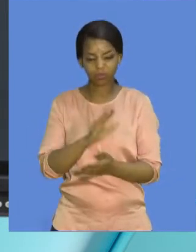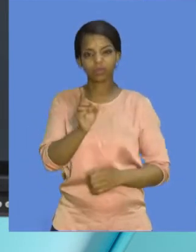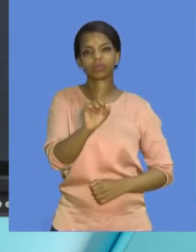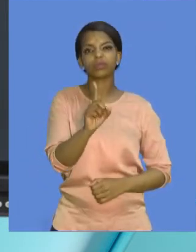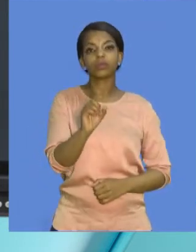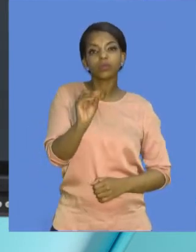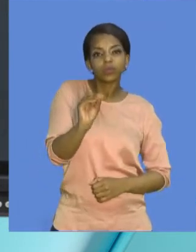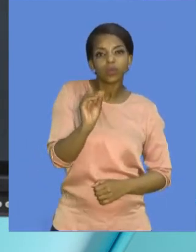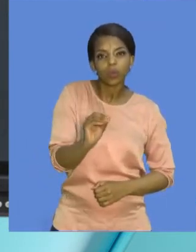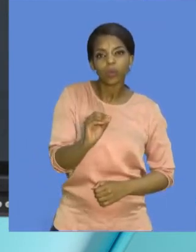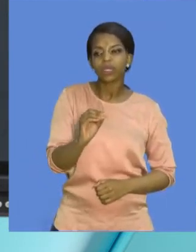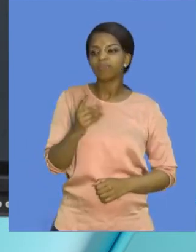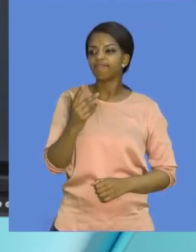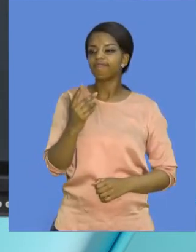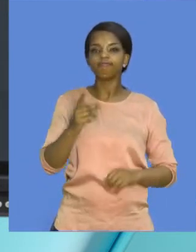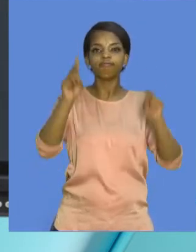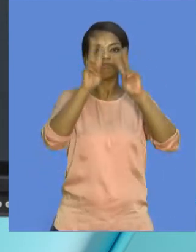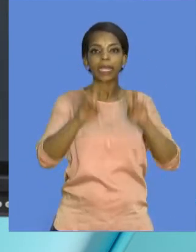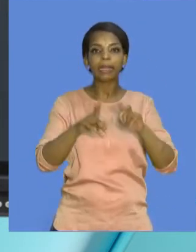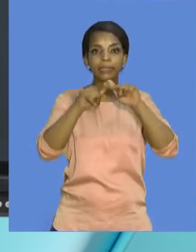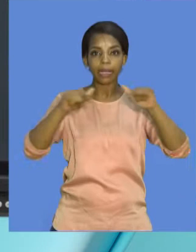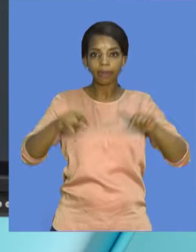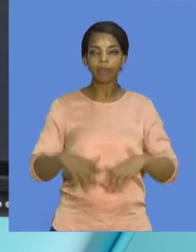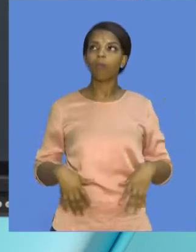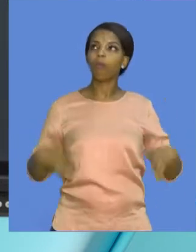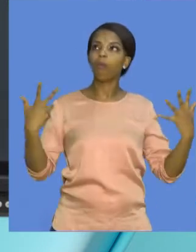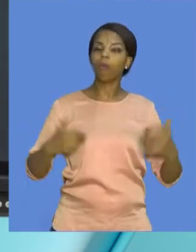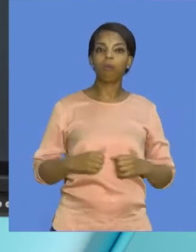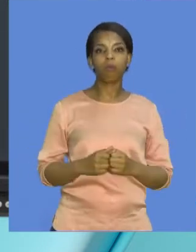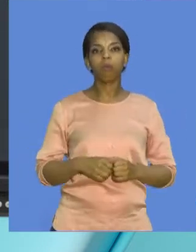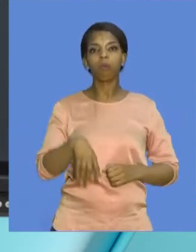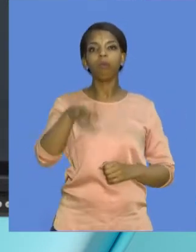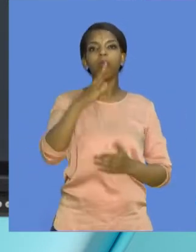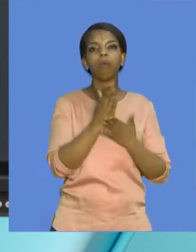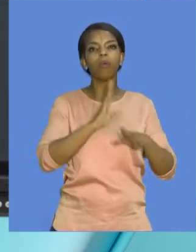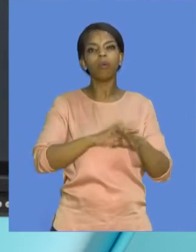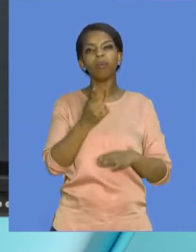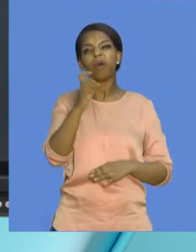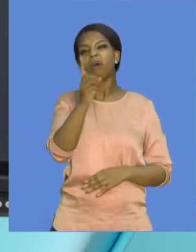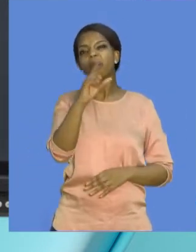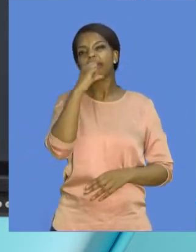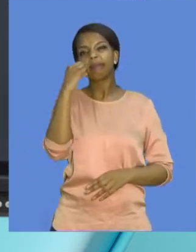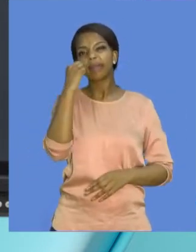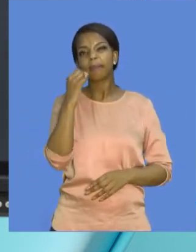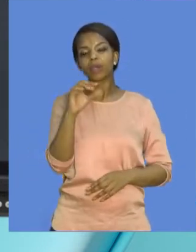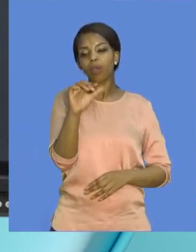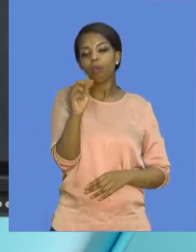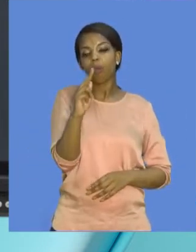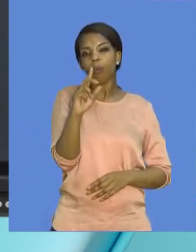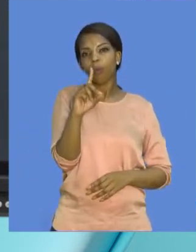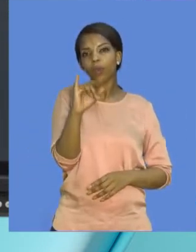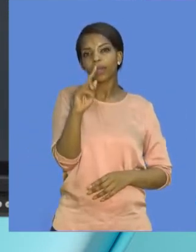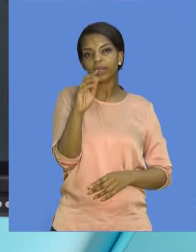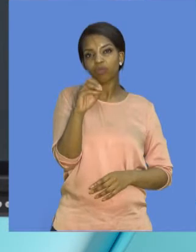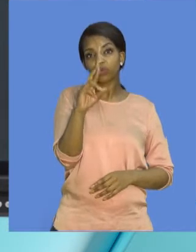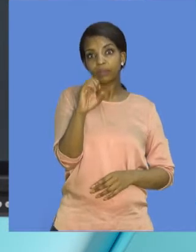call the energy levels, or the shells. Sometimes we call them the orbitals. Now, the transfer of